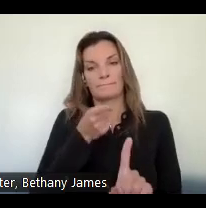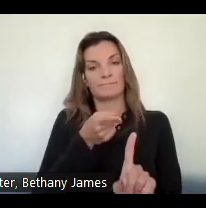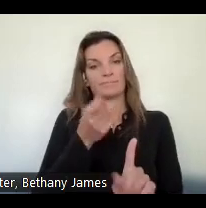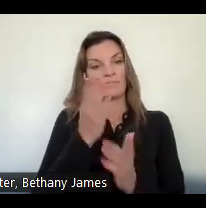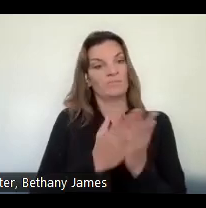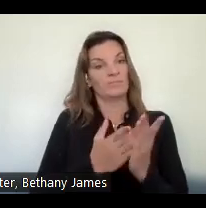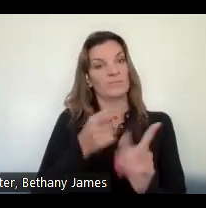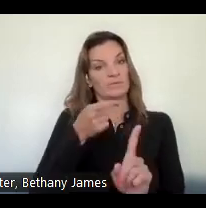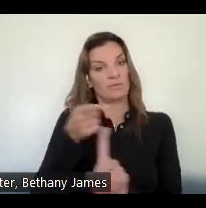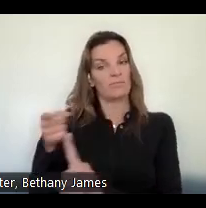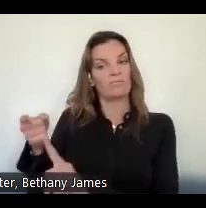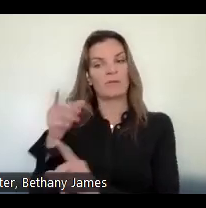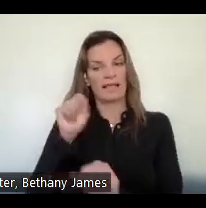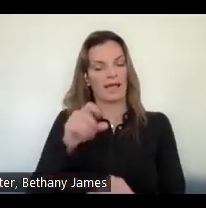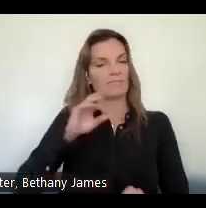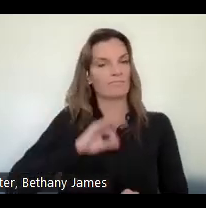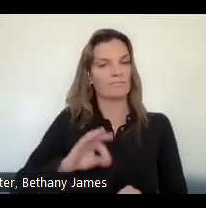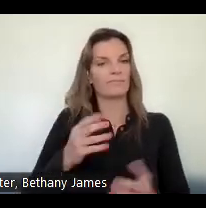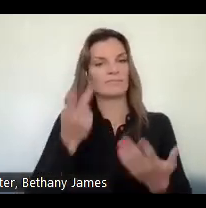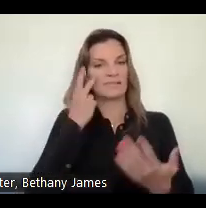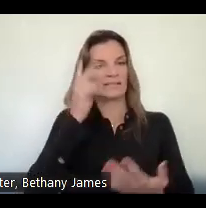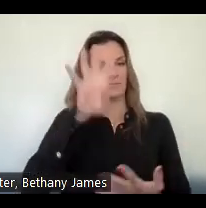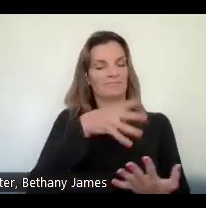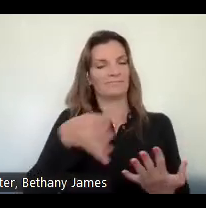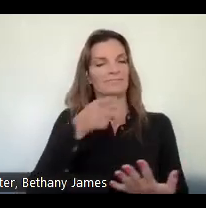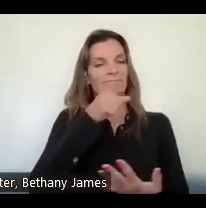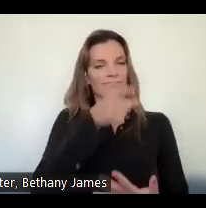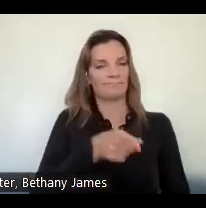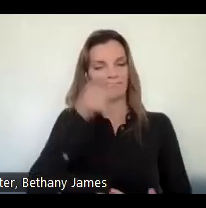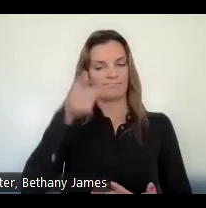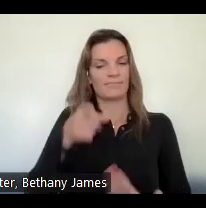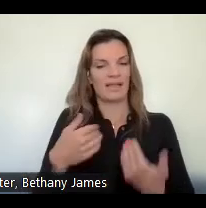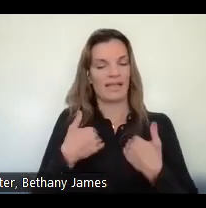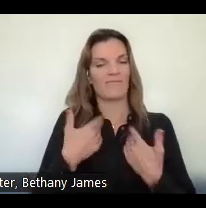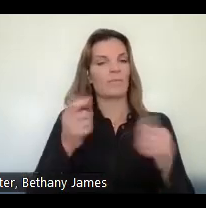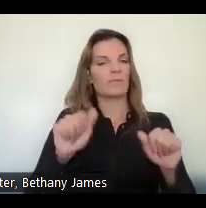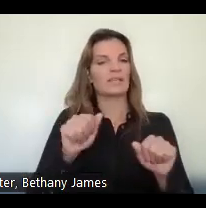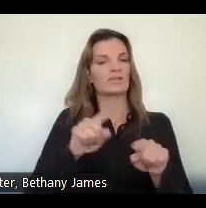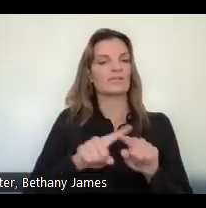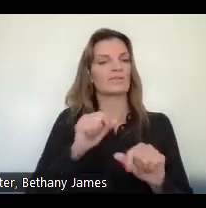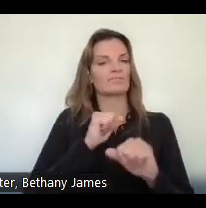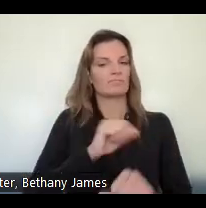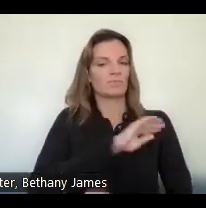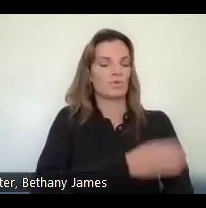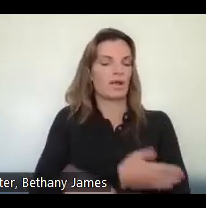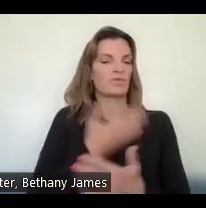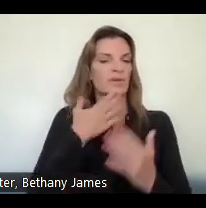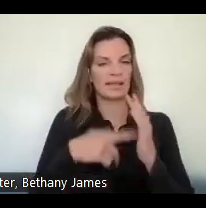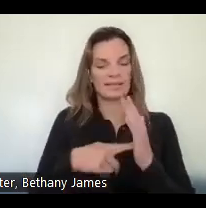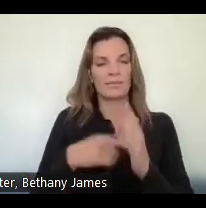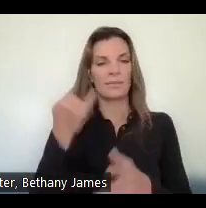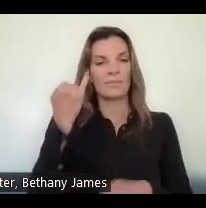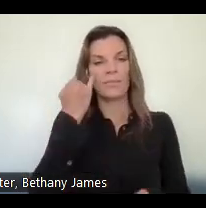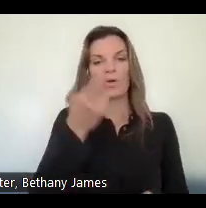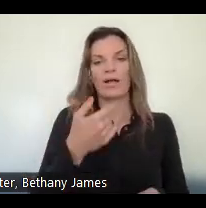the workplace. The table here outlines a few characteristics and potential strengths. An example being if they have a strong